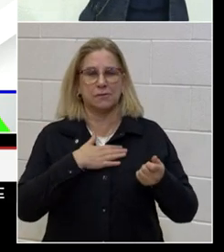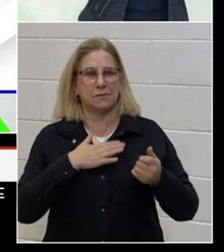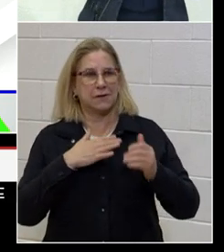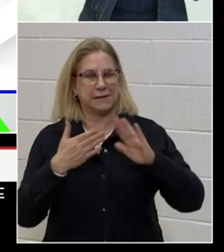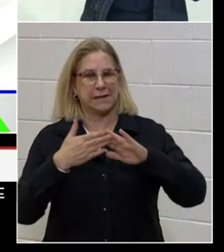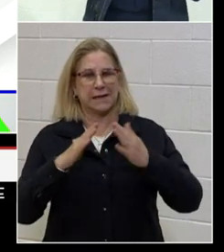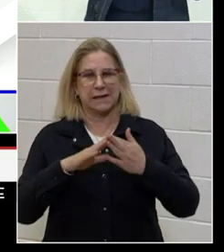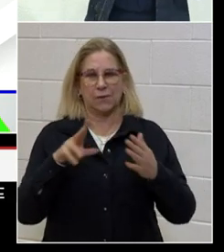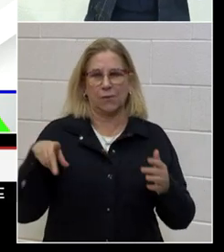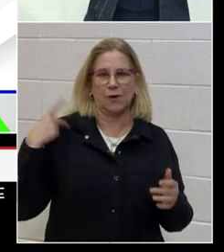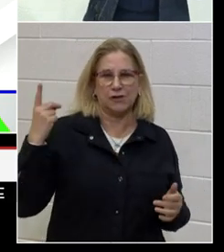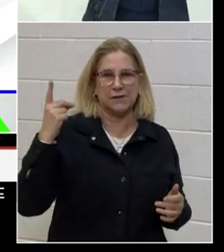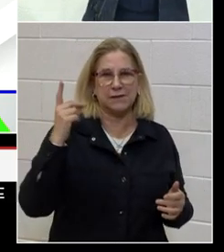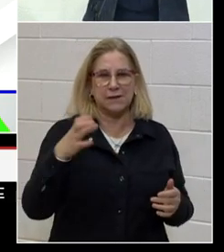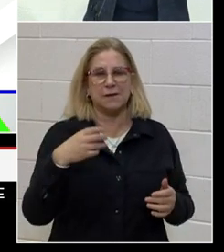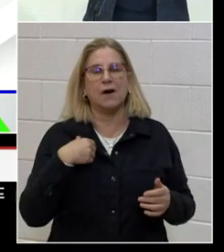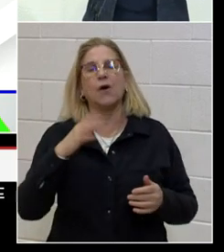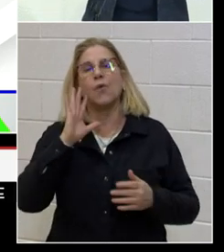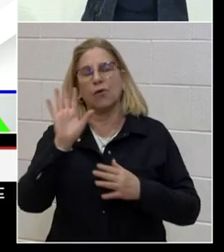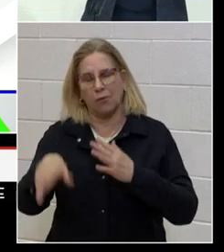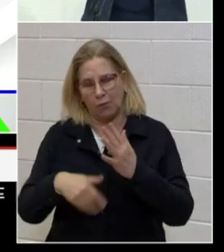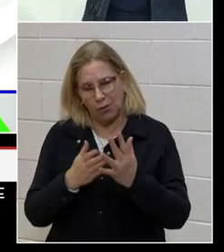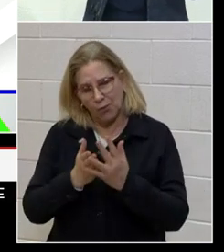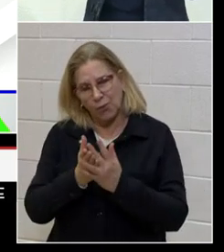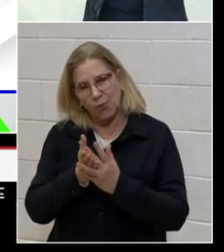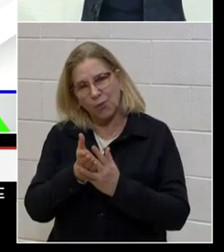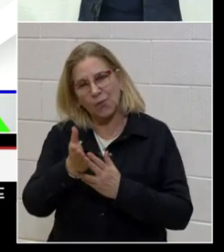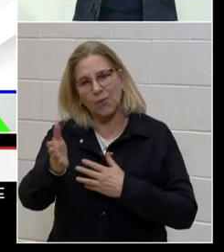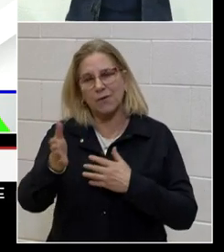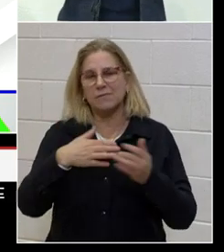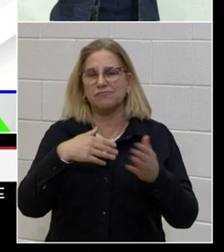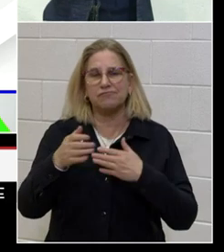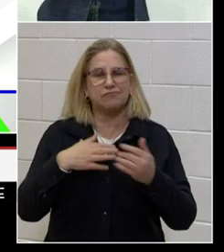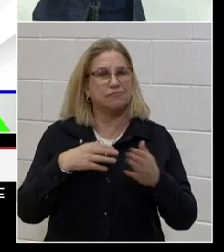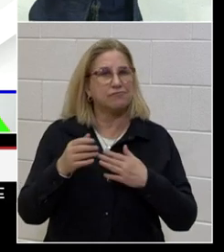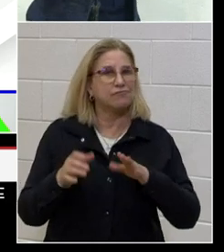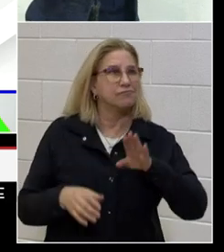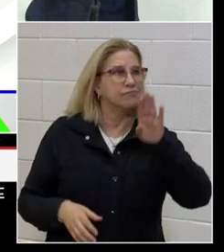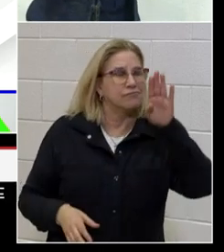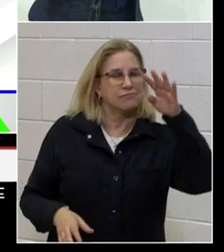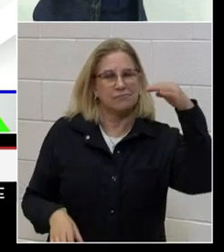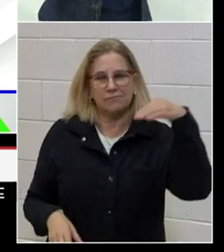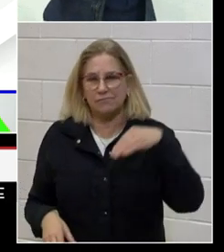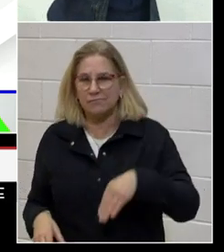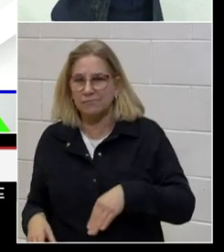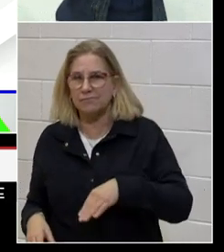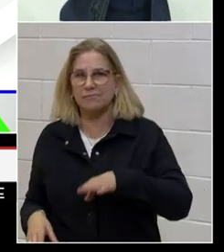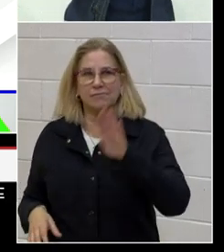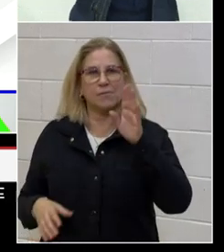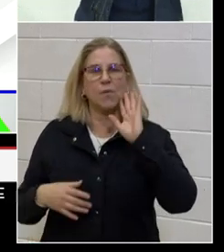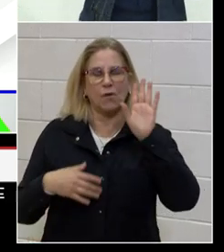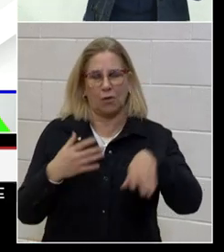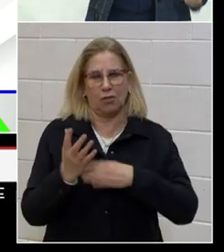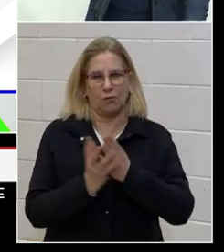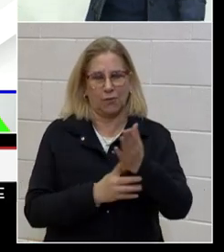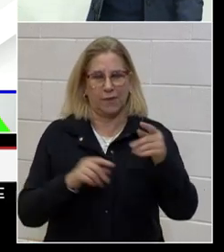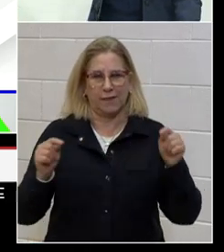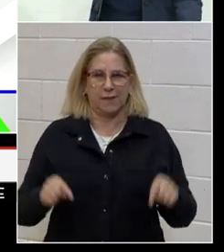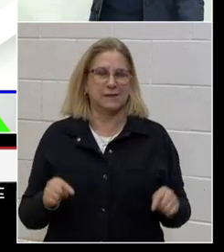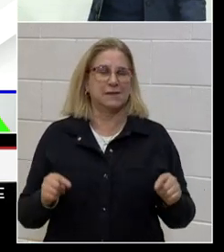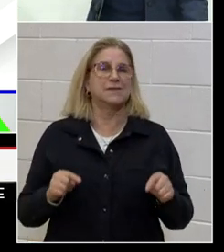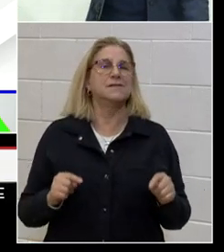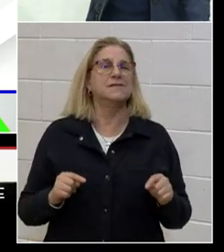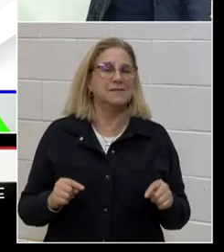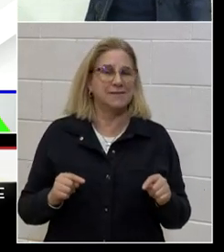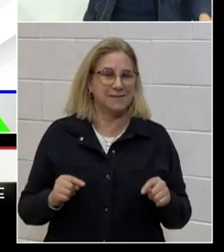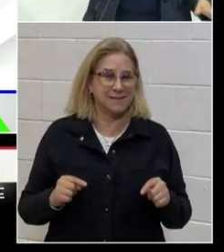any financial storm, and we will especially weather this one. So this year, we got our